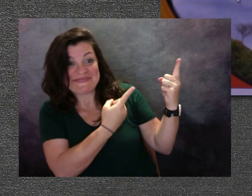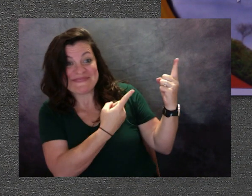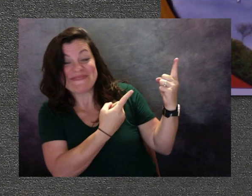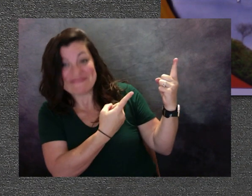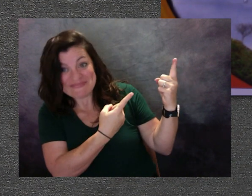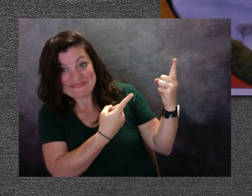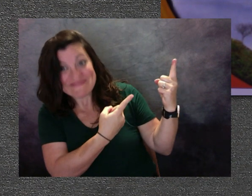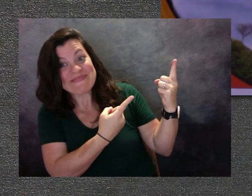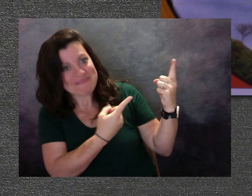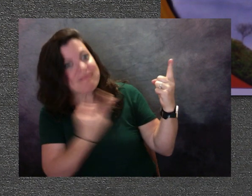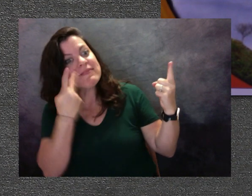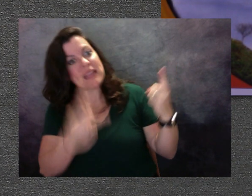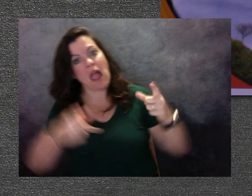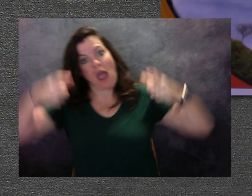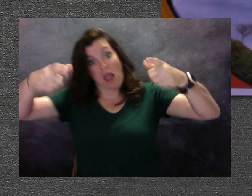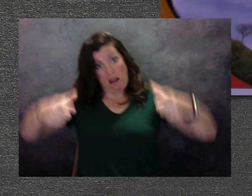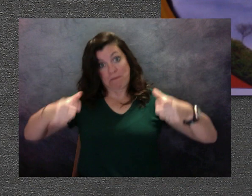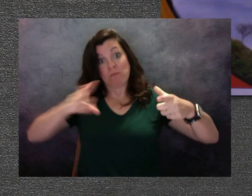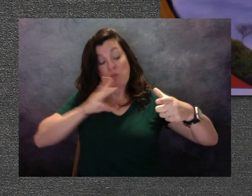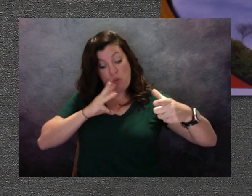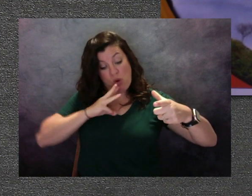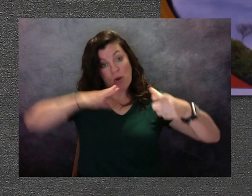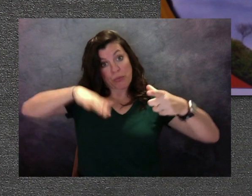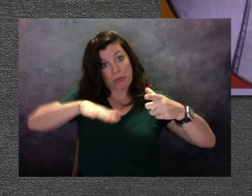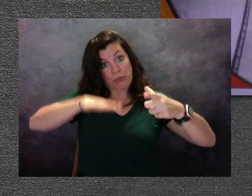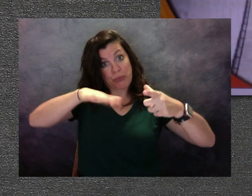land. That's a lake.